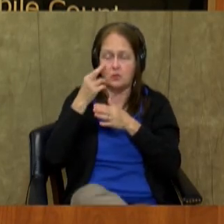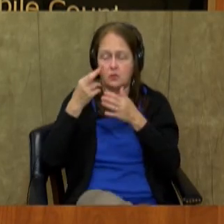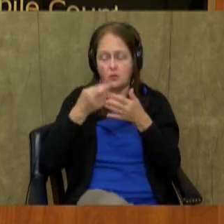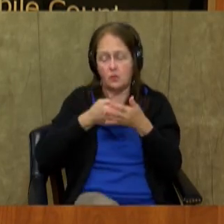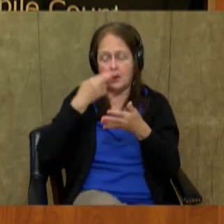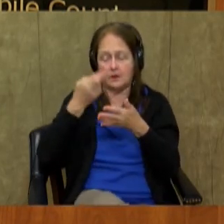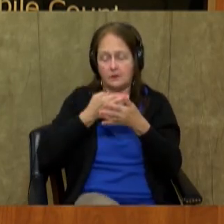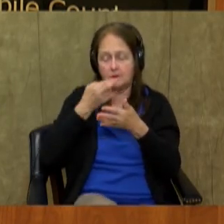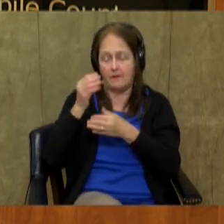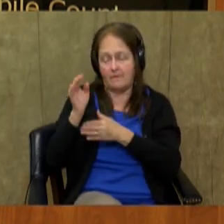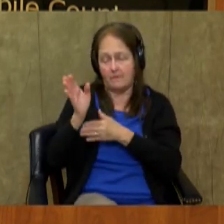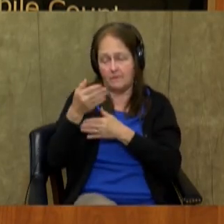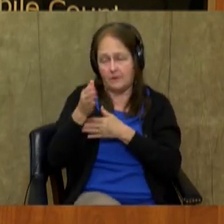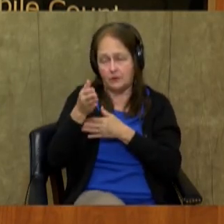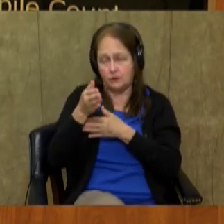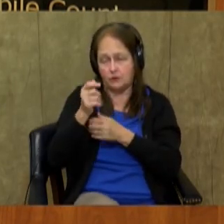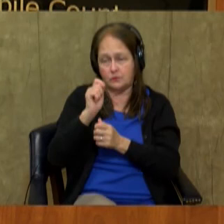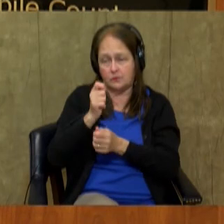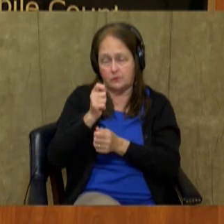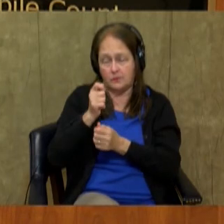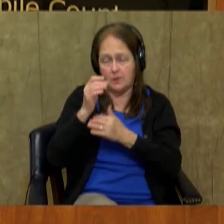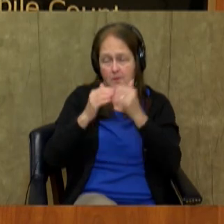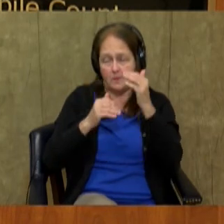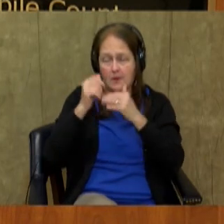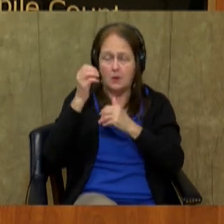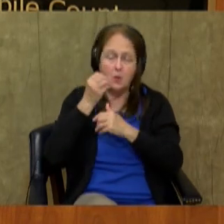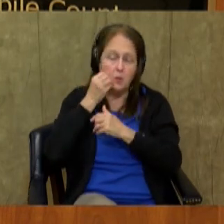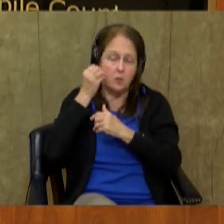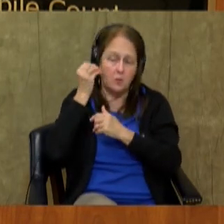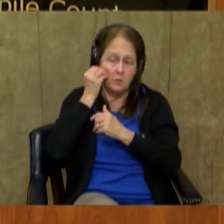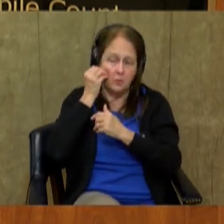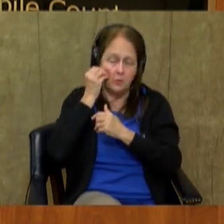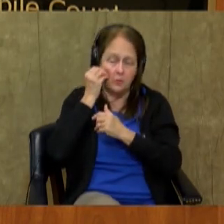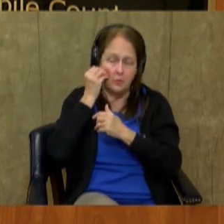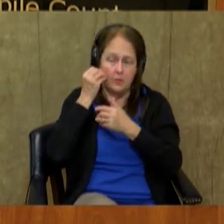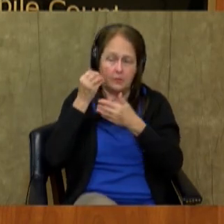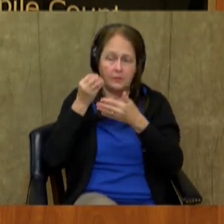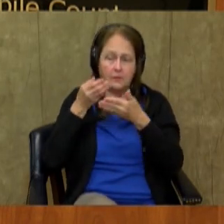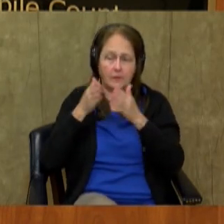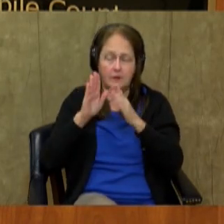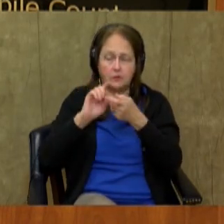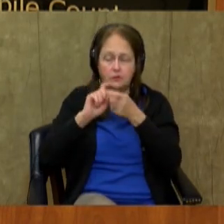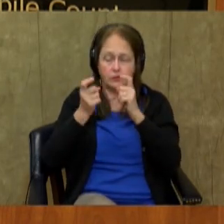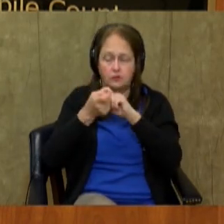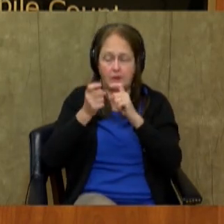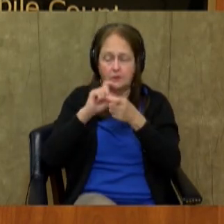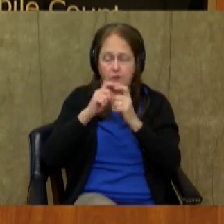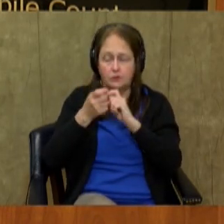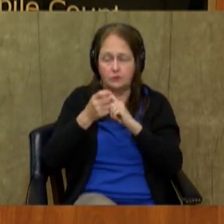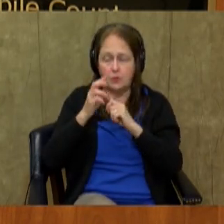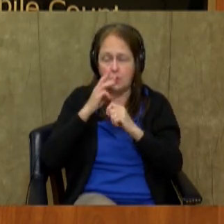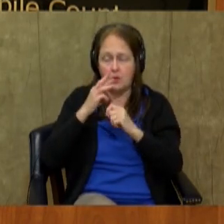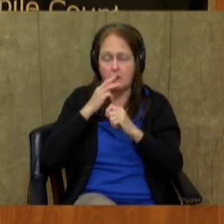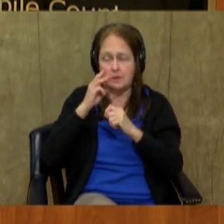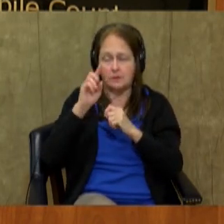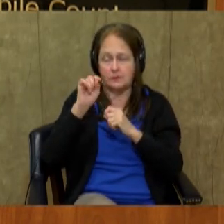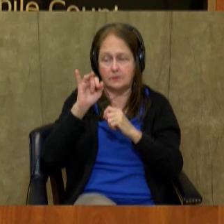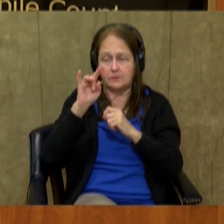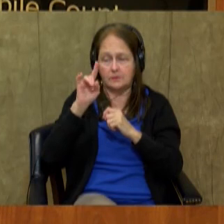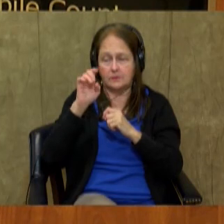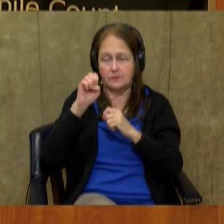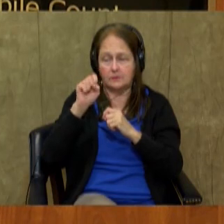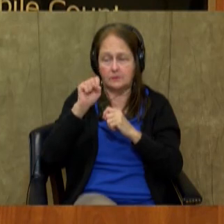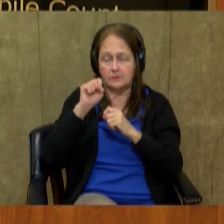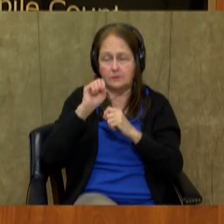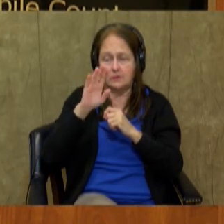fishing and maritime activities, such as building homes to allow for changing tides and boat traffic. So people have adapted to